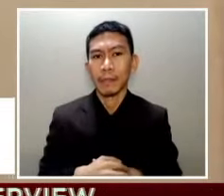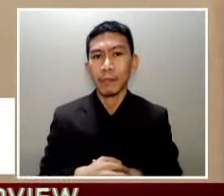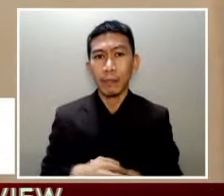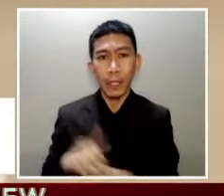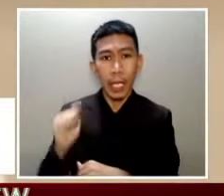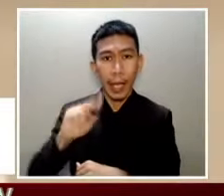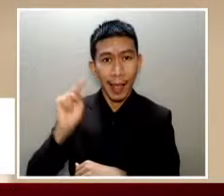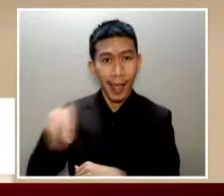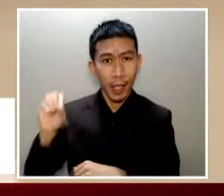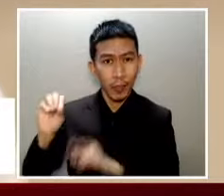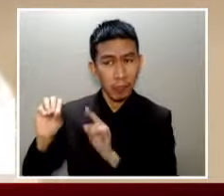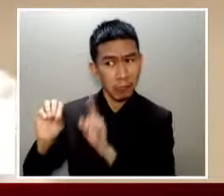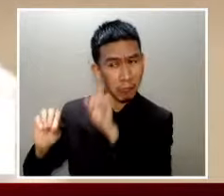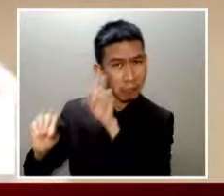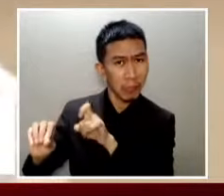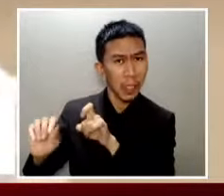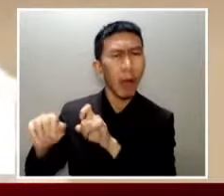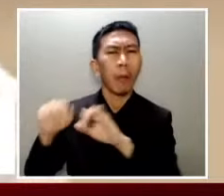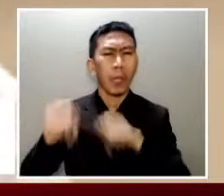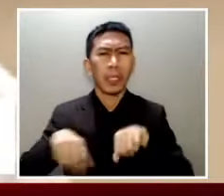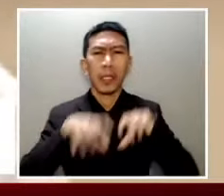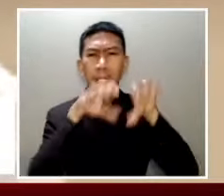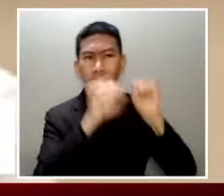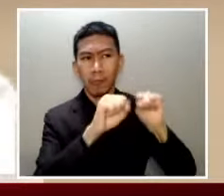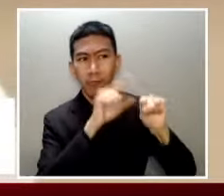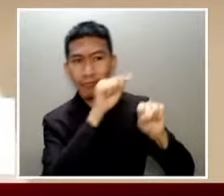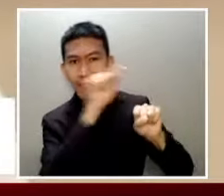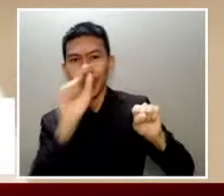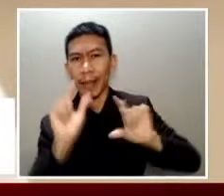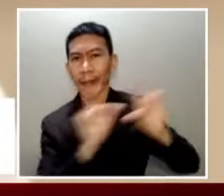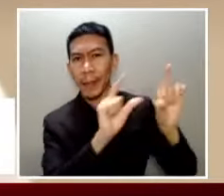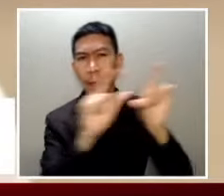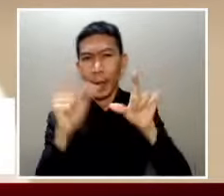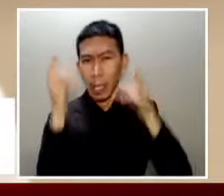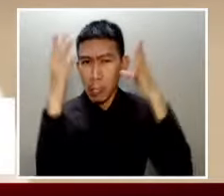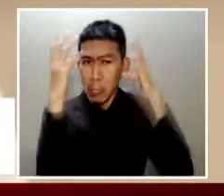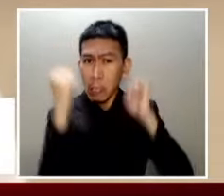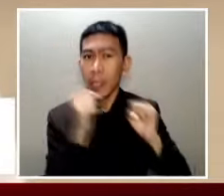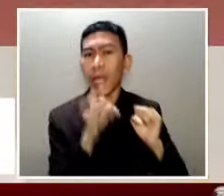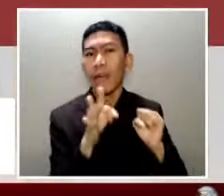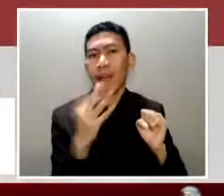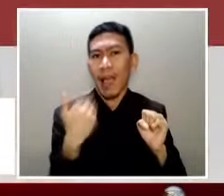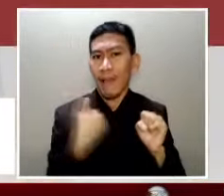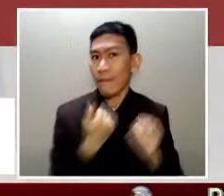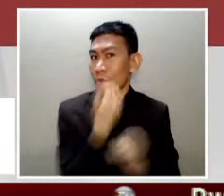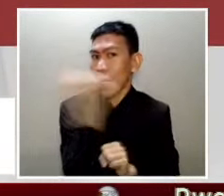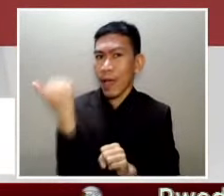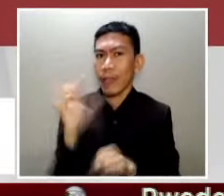pa rin namanong may maaaresto sa mga nabansagang terorista kapag may iba silang kinakaharap na kaso